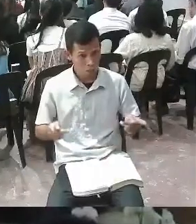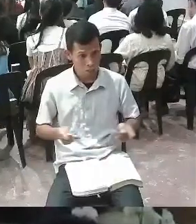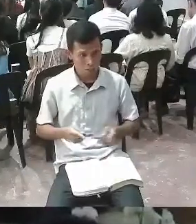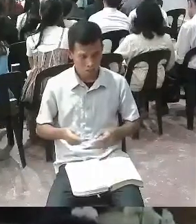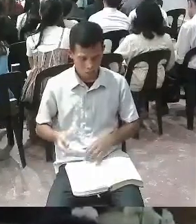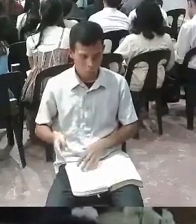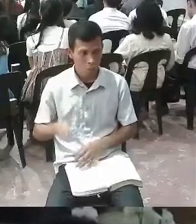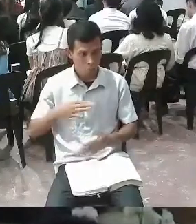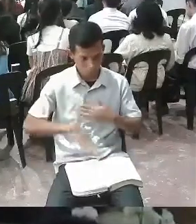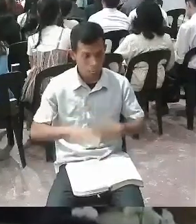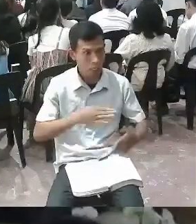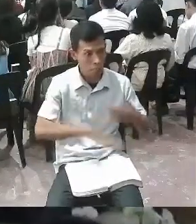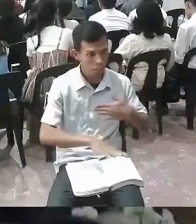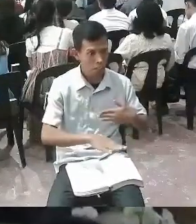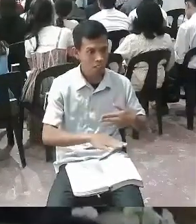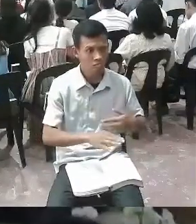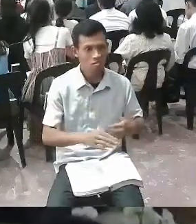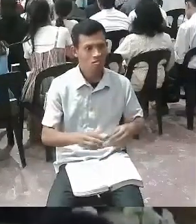begat, the begats.